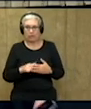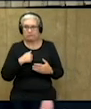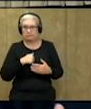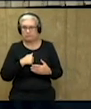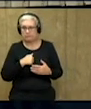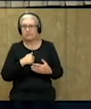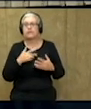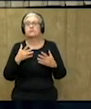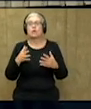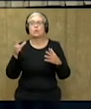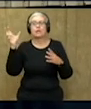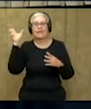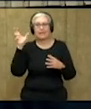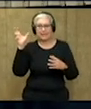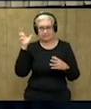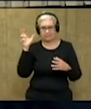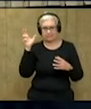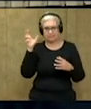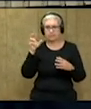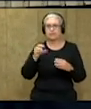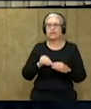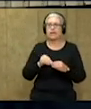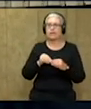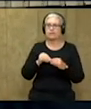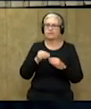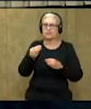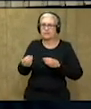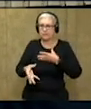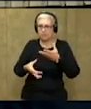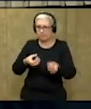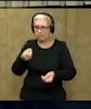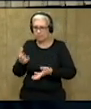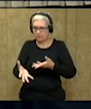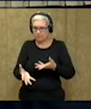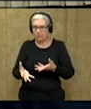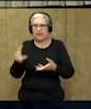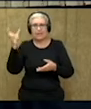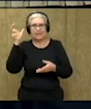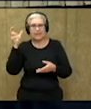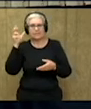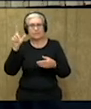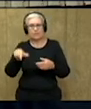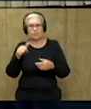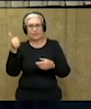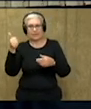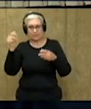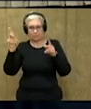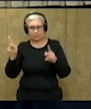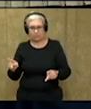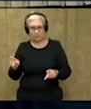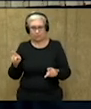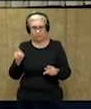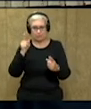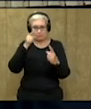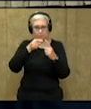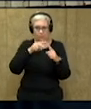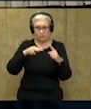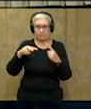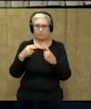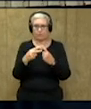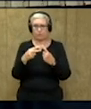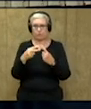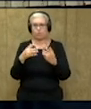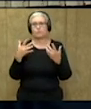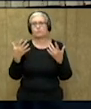in getting all of this out on the table calmly, listening to each other's point of view, is so that we can see